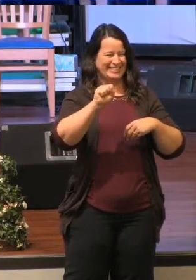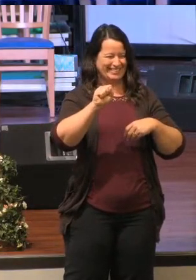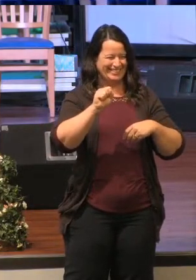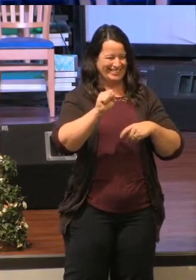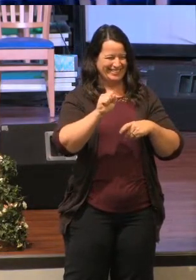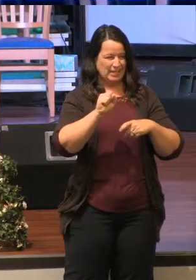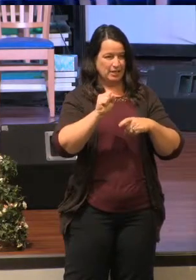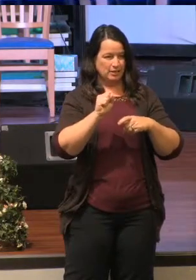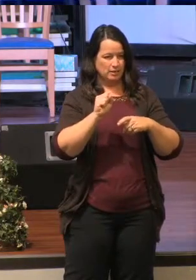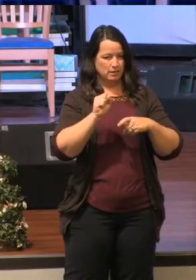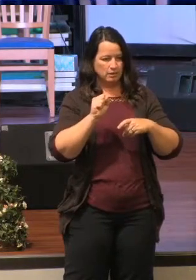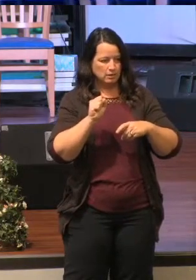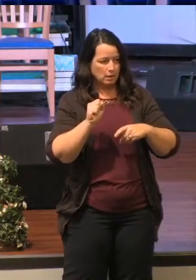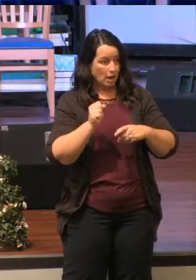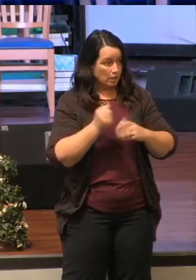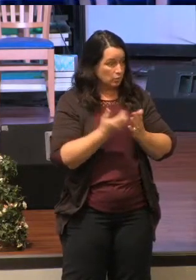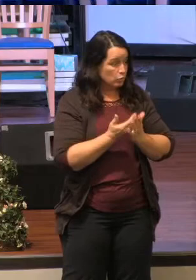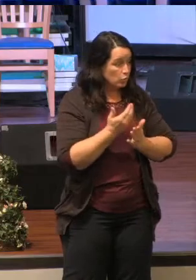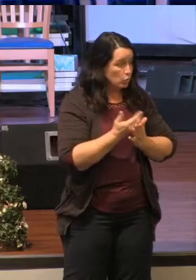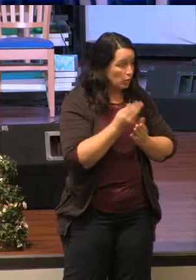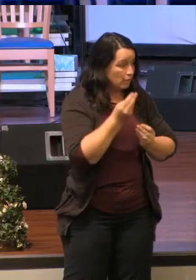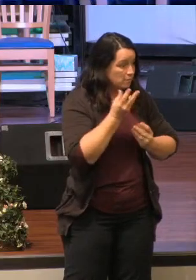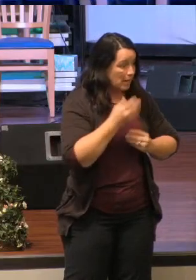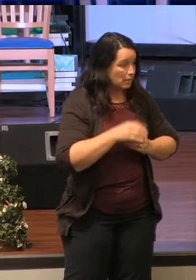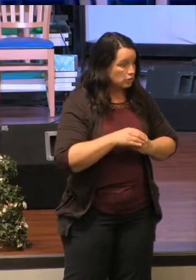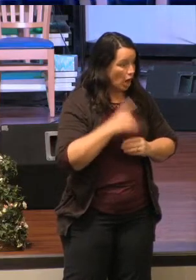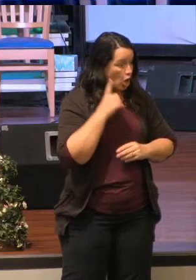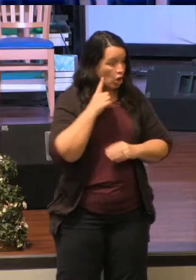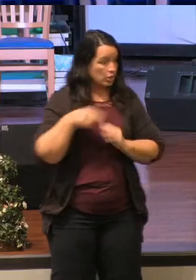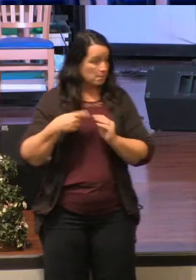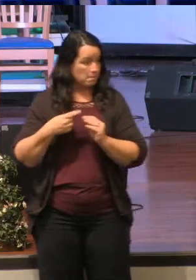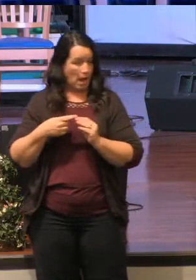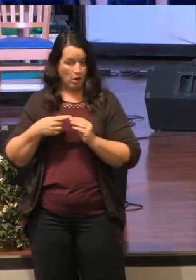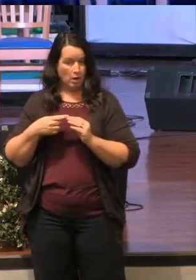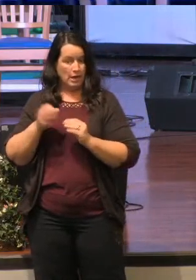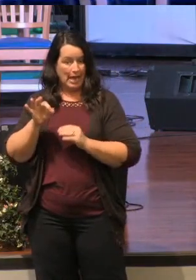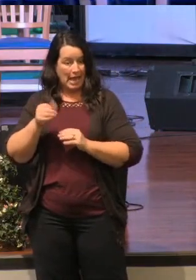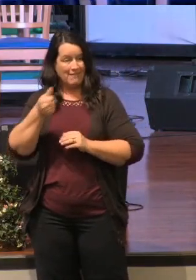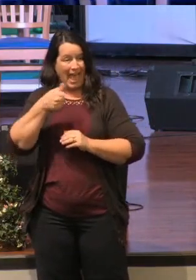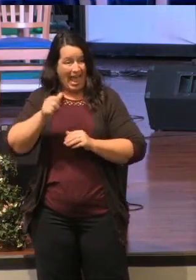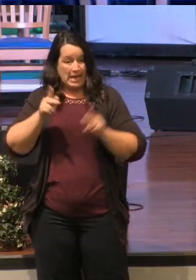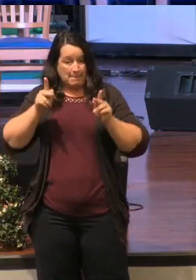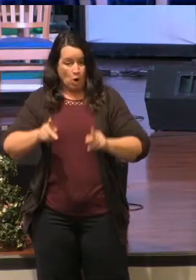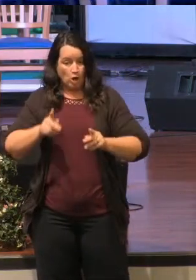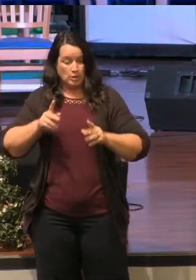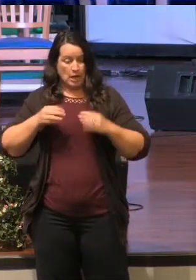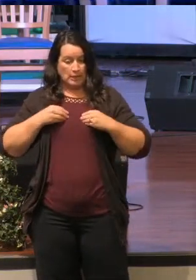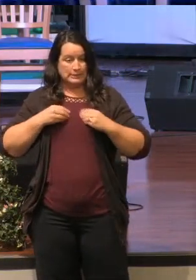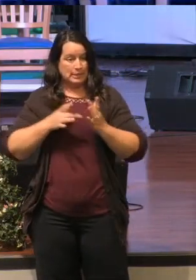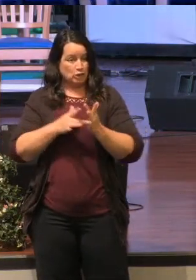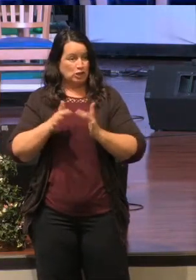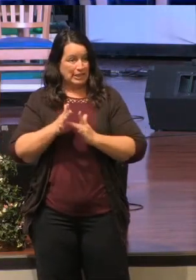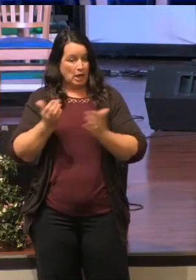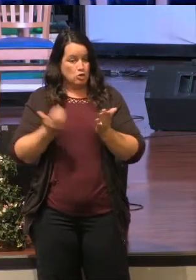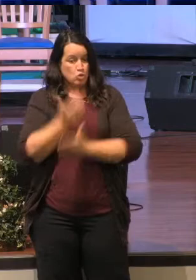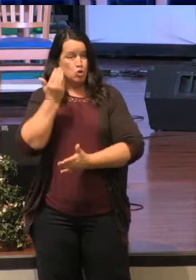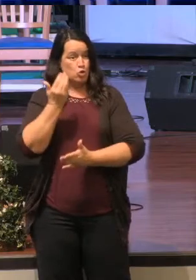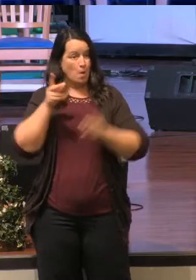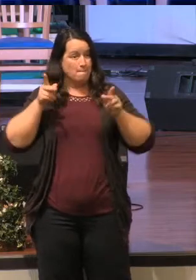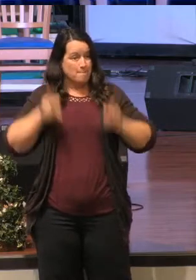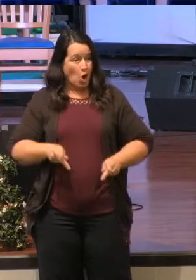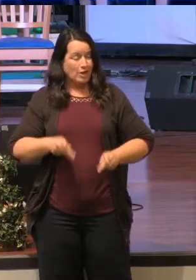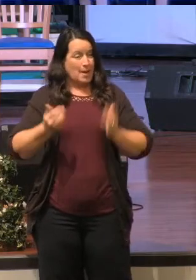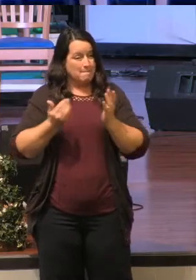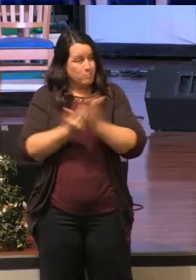This is a new gospel I haven't heard about. The one I've heard about says, if any man be in Christ, he is a new creature,